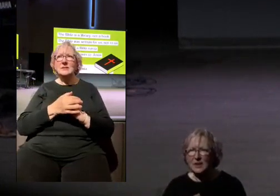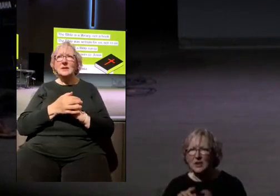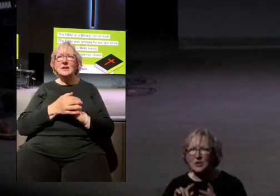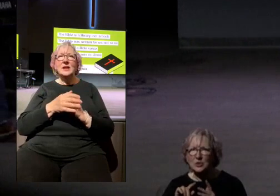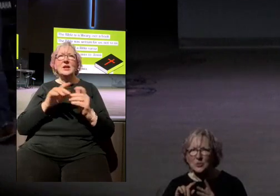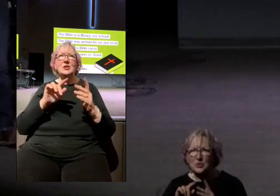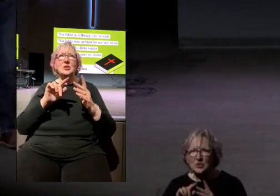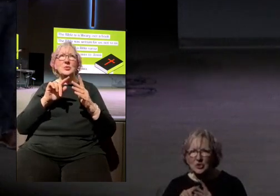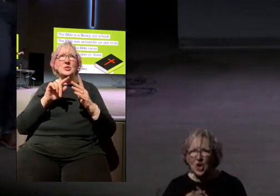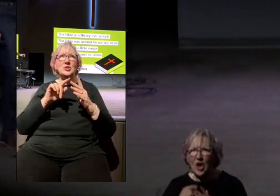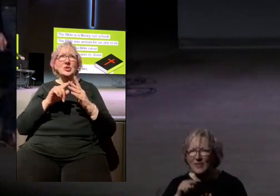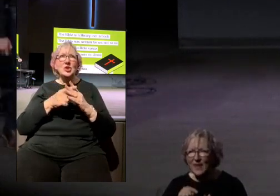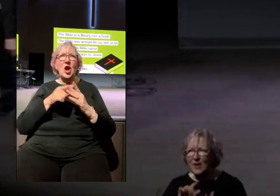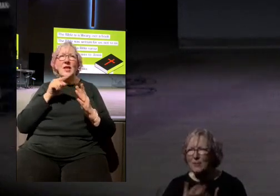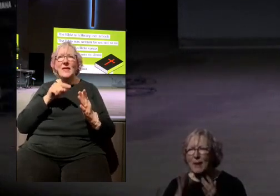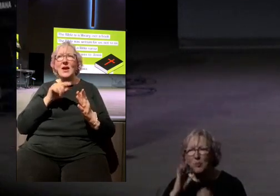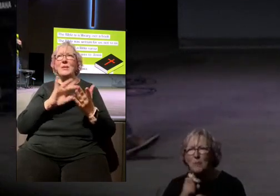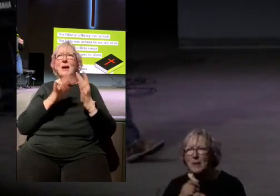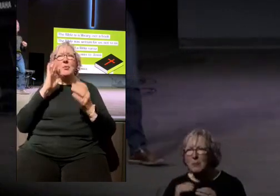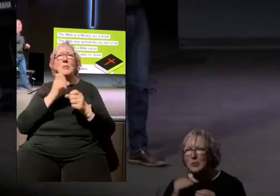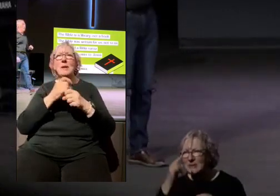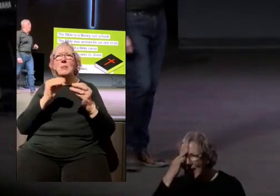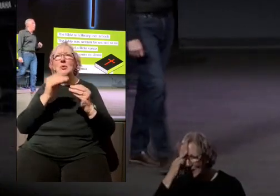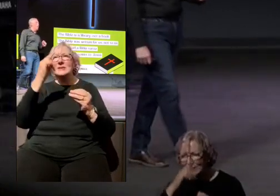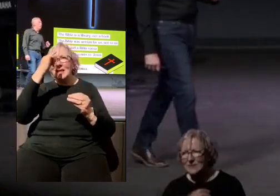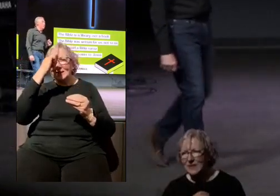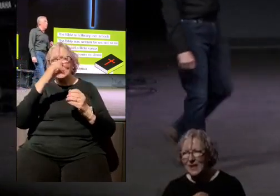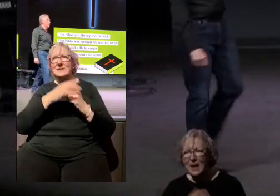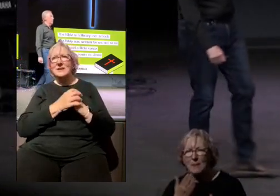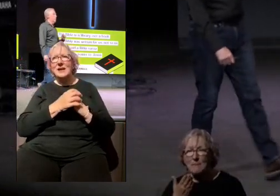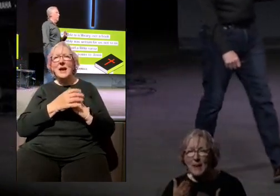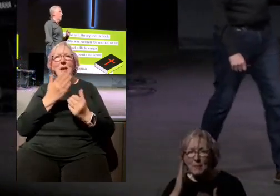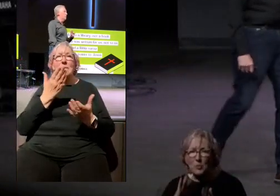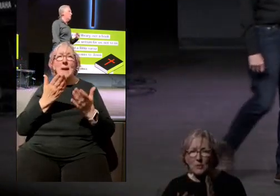more sense to you. And you might discover the marvel